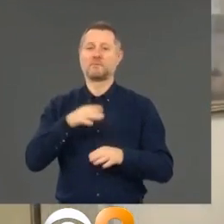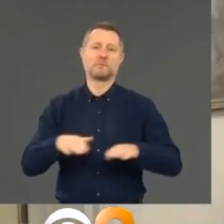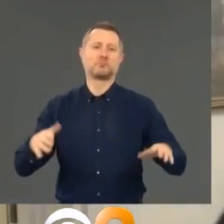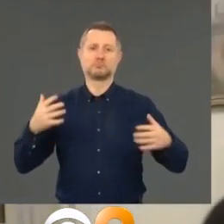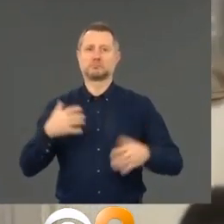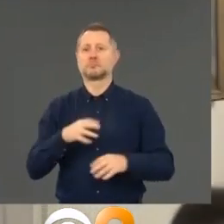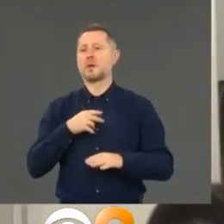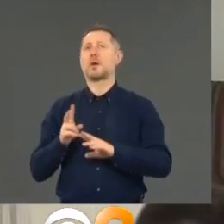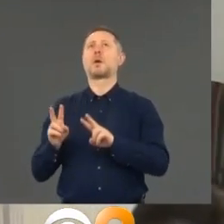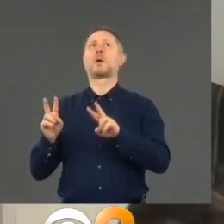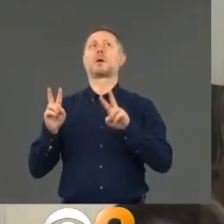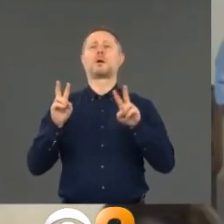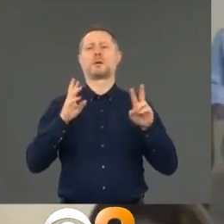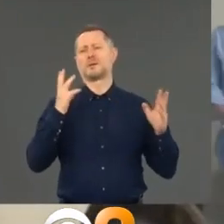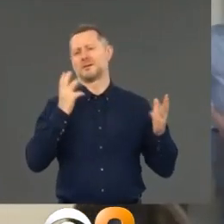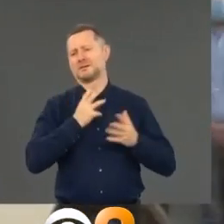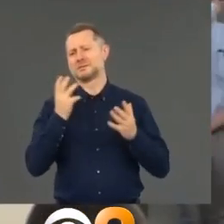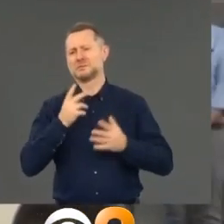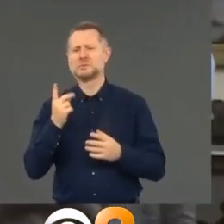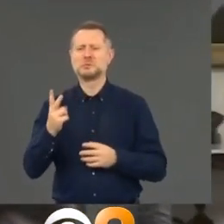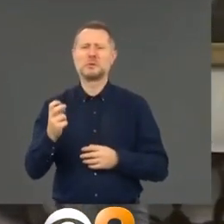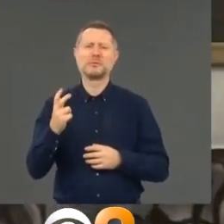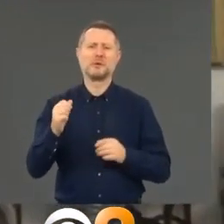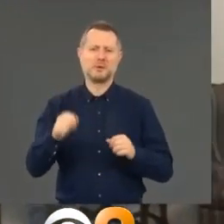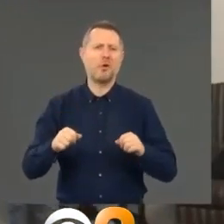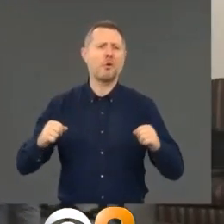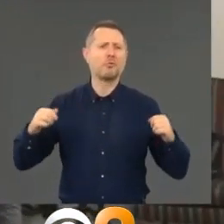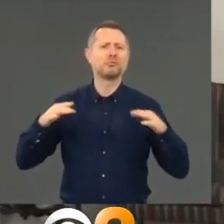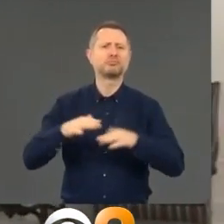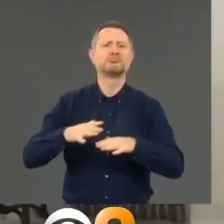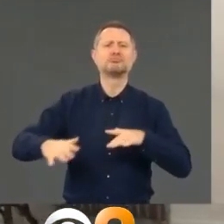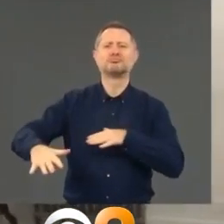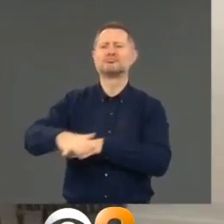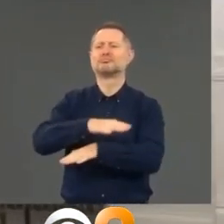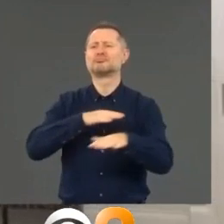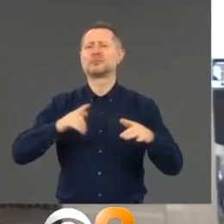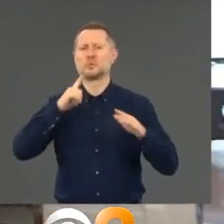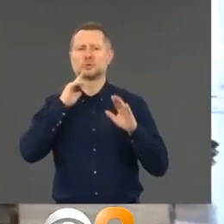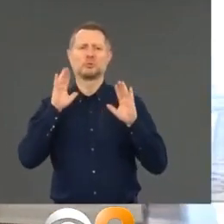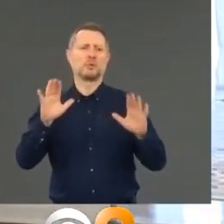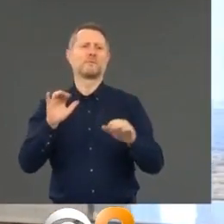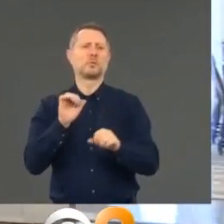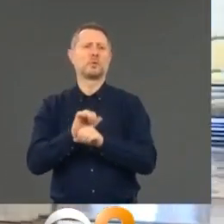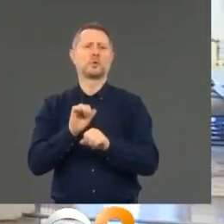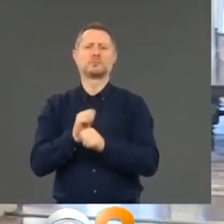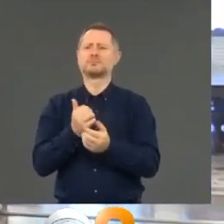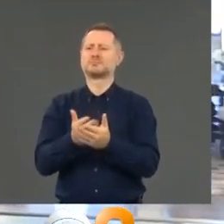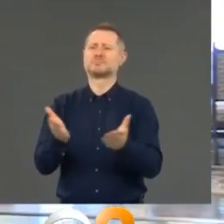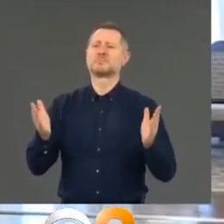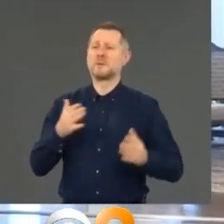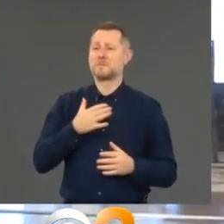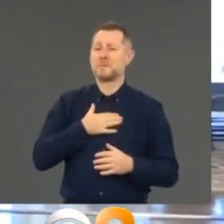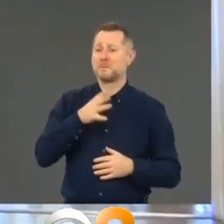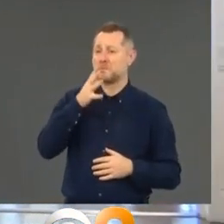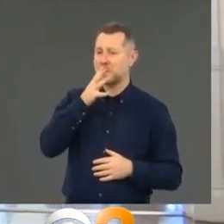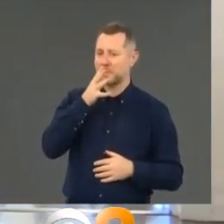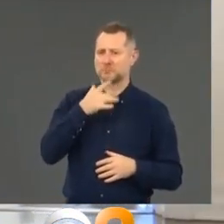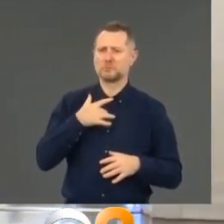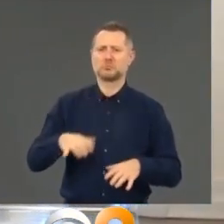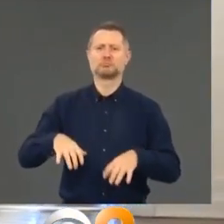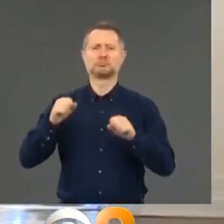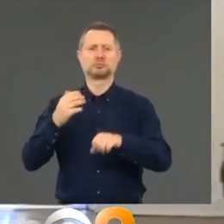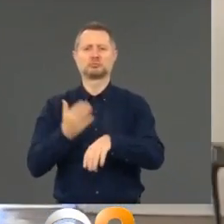hold several hundred people, and we do a lot of good work here. My mother did a restoration of